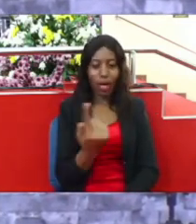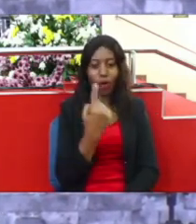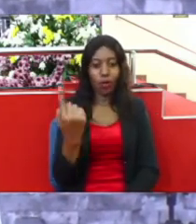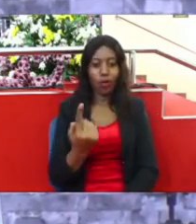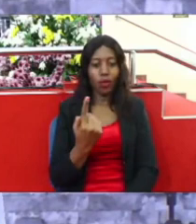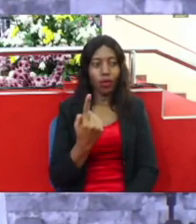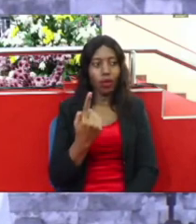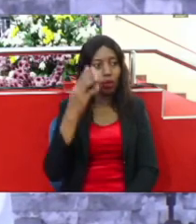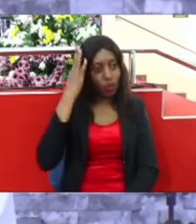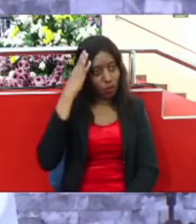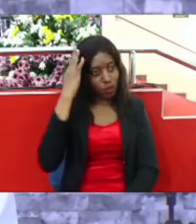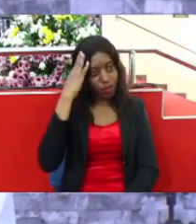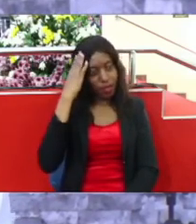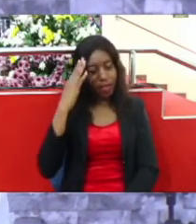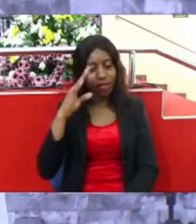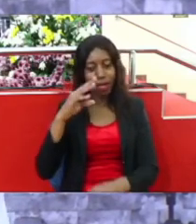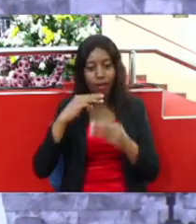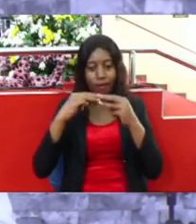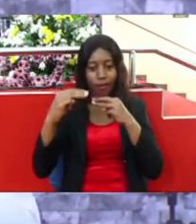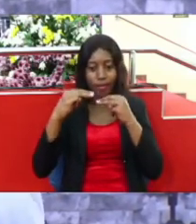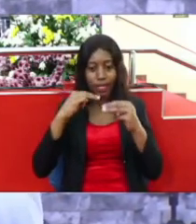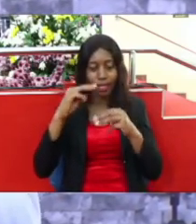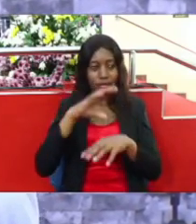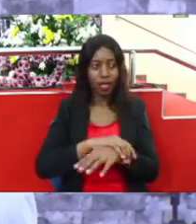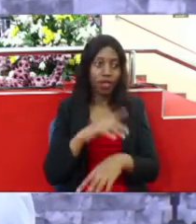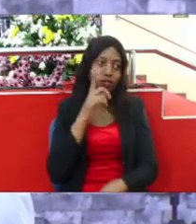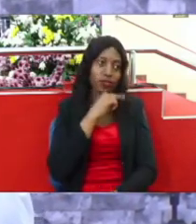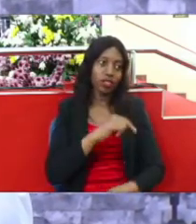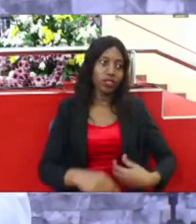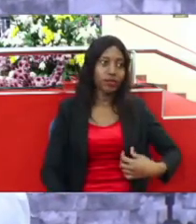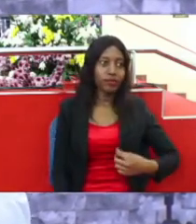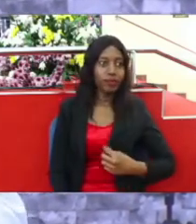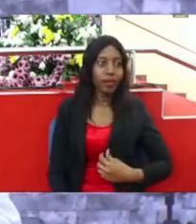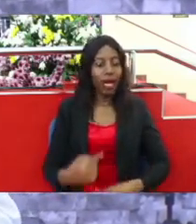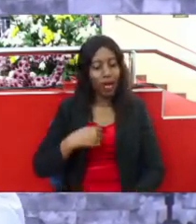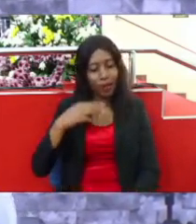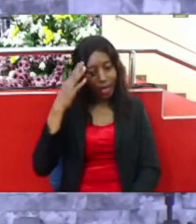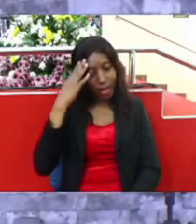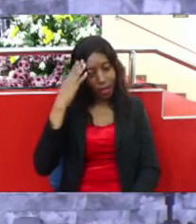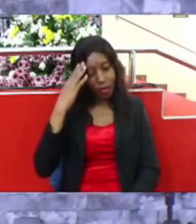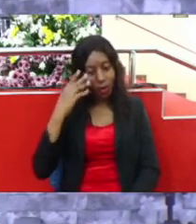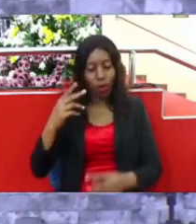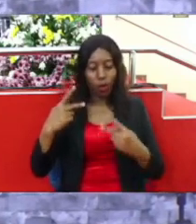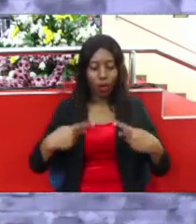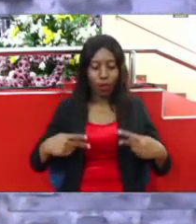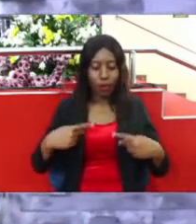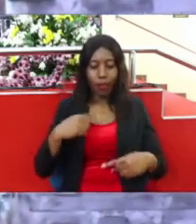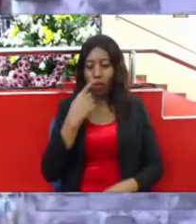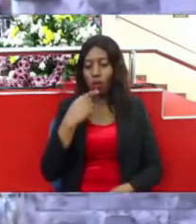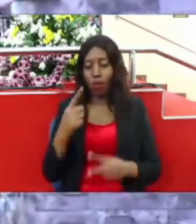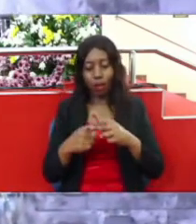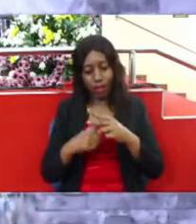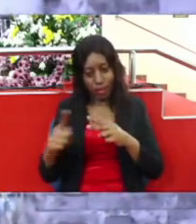umepokea ujumbe huu. But I have realized that people who run have something that they know. Lakini nimetambua kwamba watu ambao hukumbia pana jambo ambalo wanalijua. If you